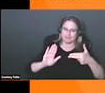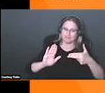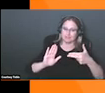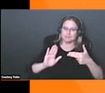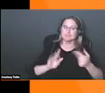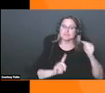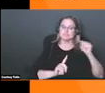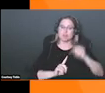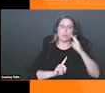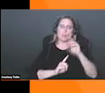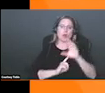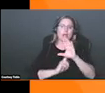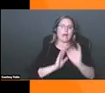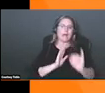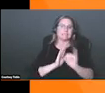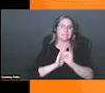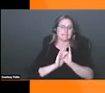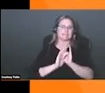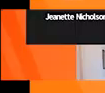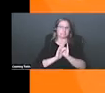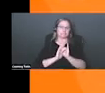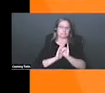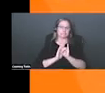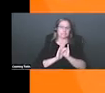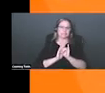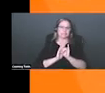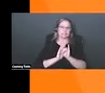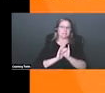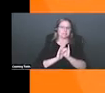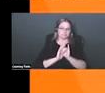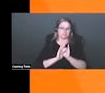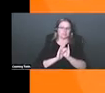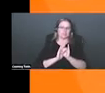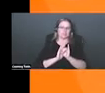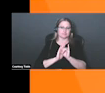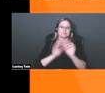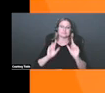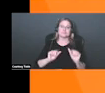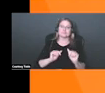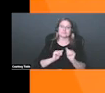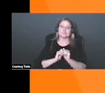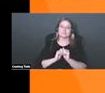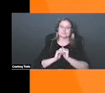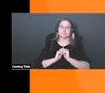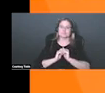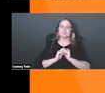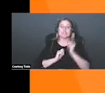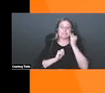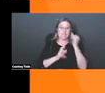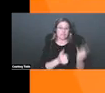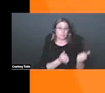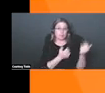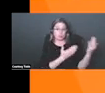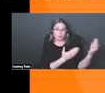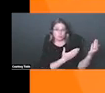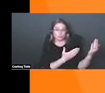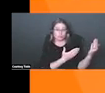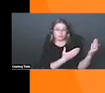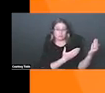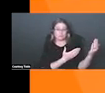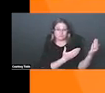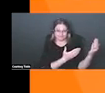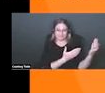company identity. You want to make sure, if you can, that any proposal that you submit